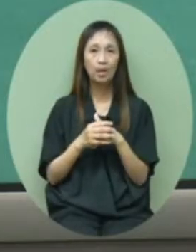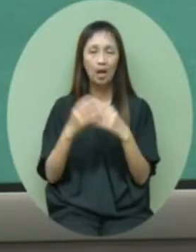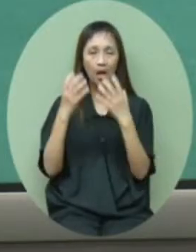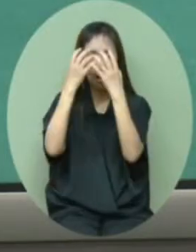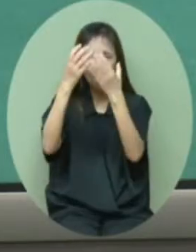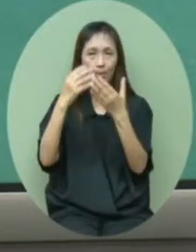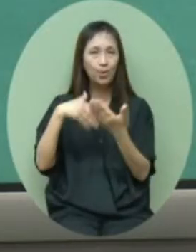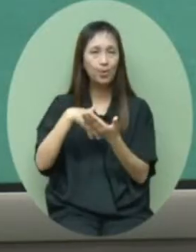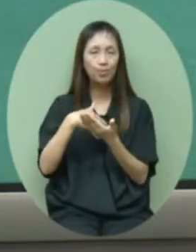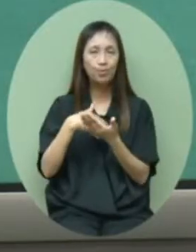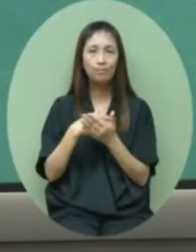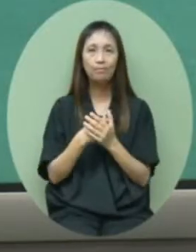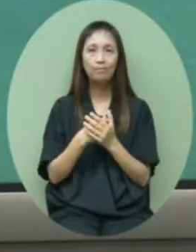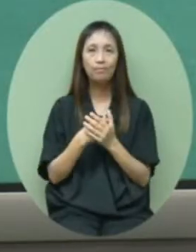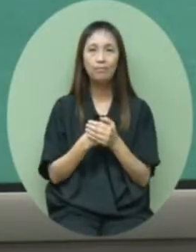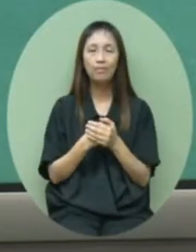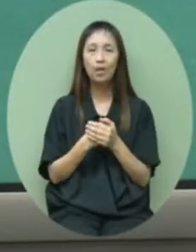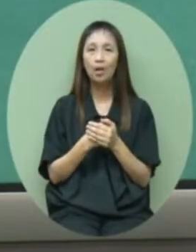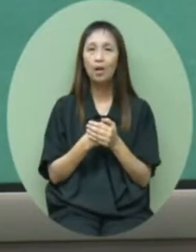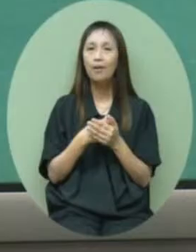examine how